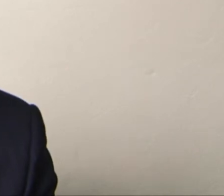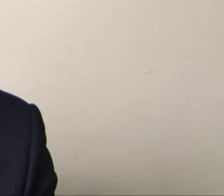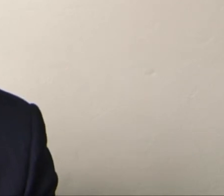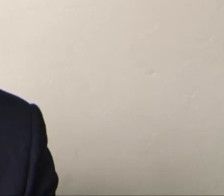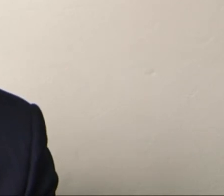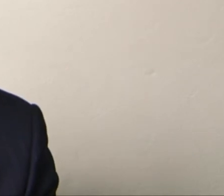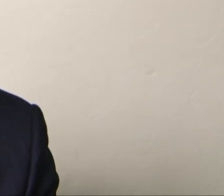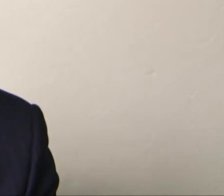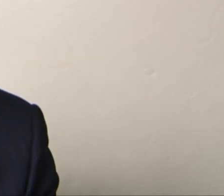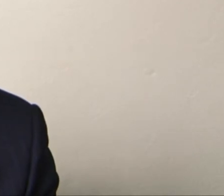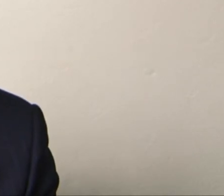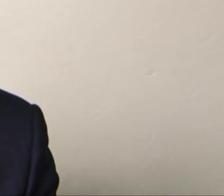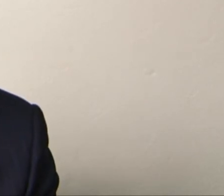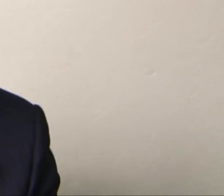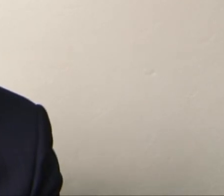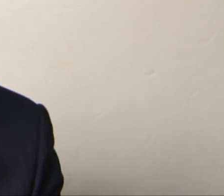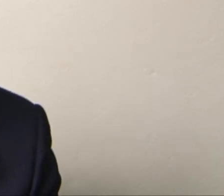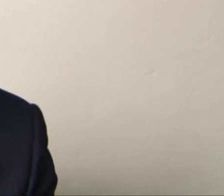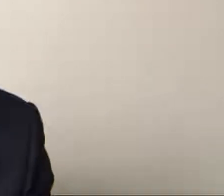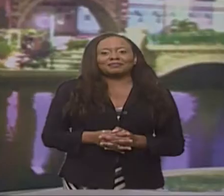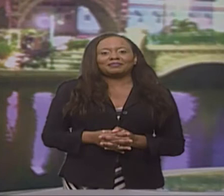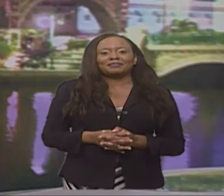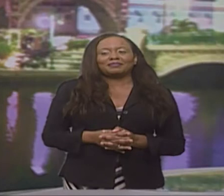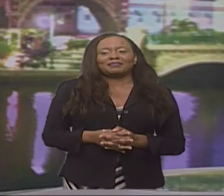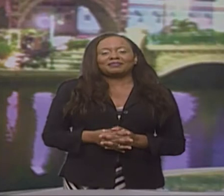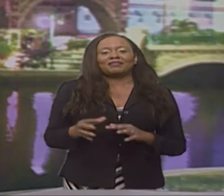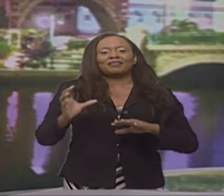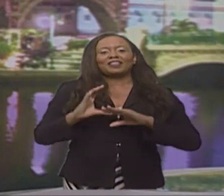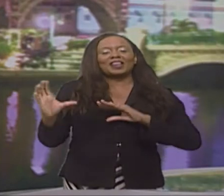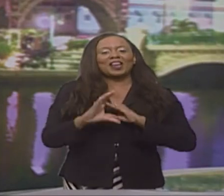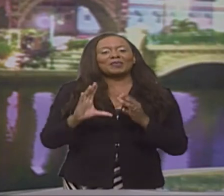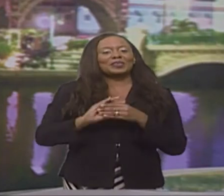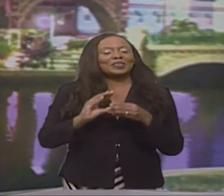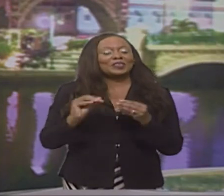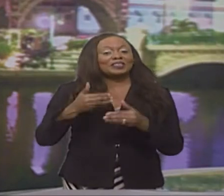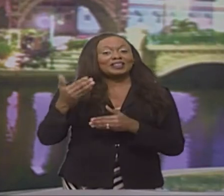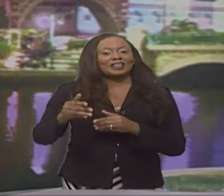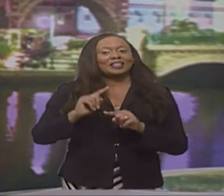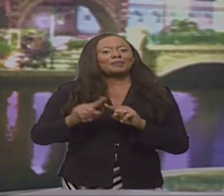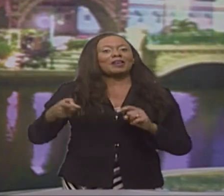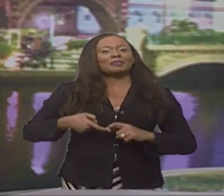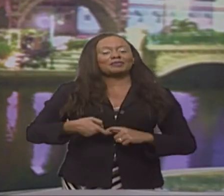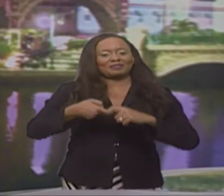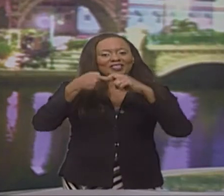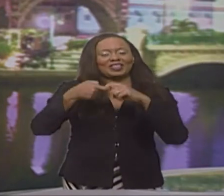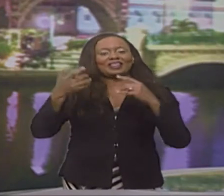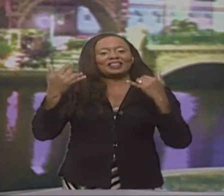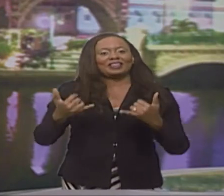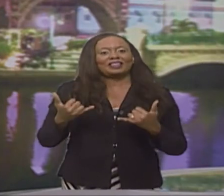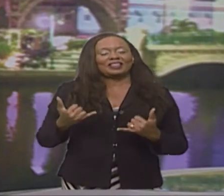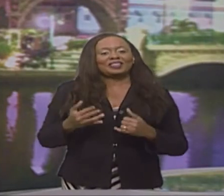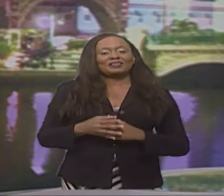Barbados in many areas. Well, we take another break here, but still to come, a look at some of the stories